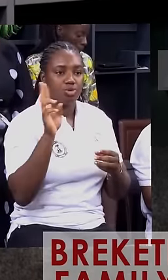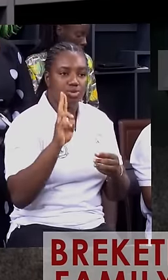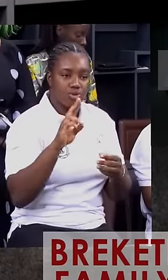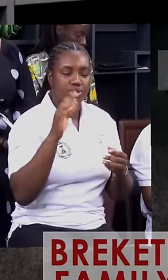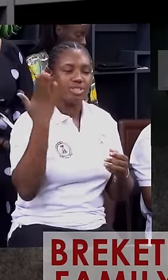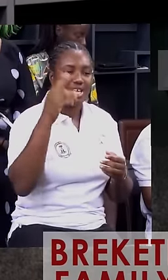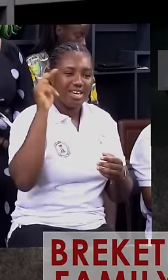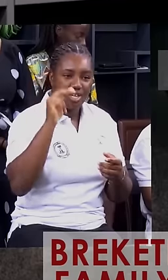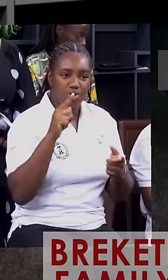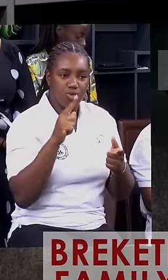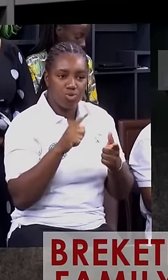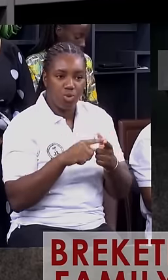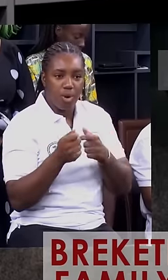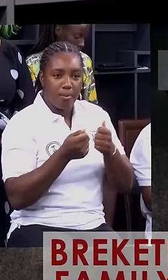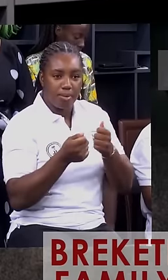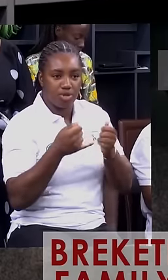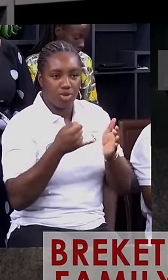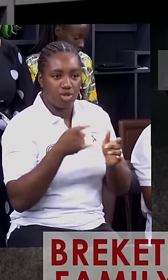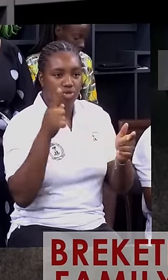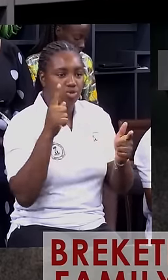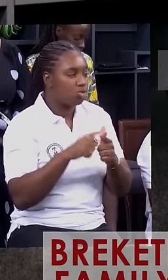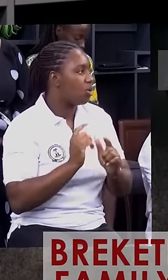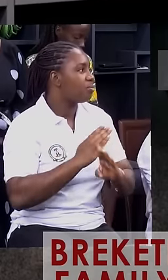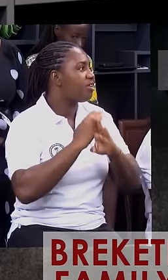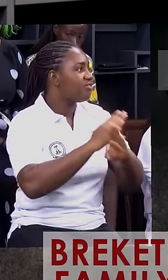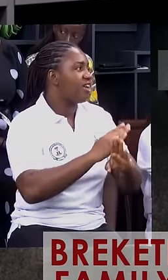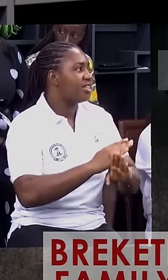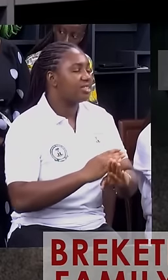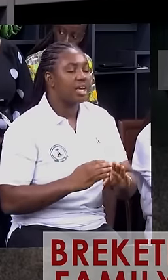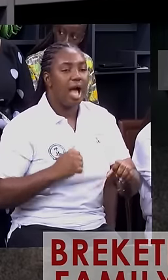to have a bite so that to prevent abuse. You see that thing where you talk,